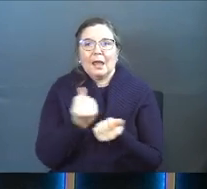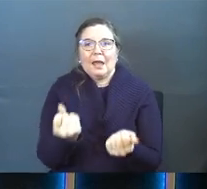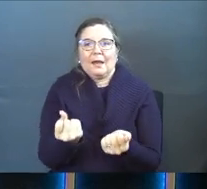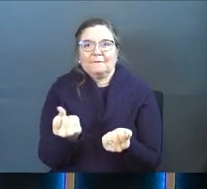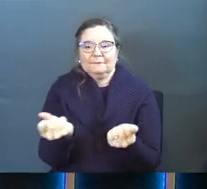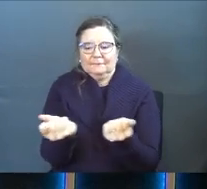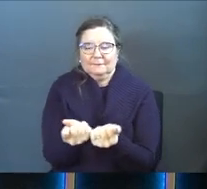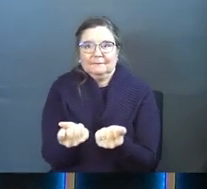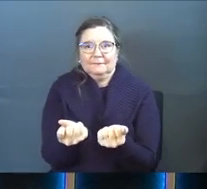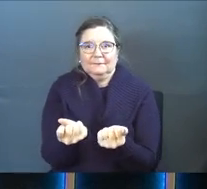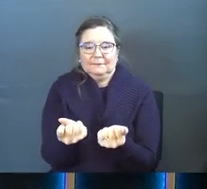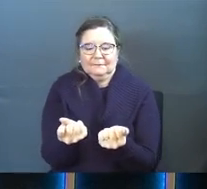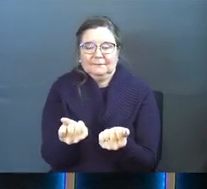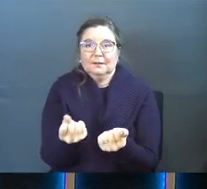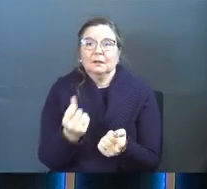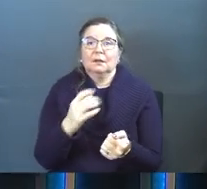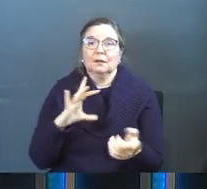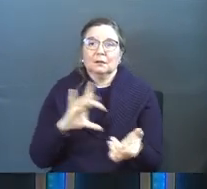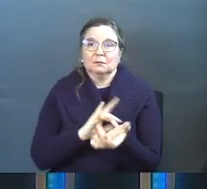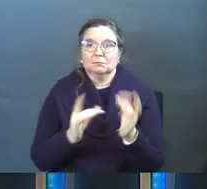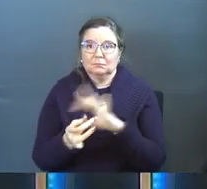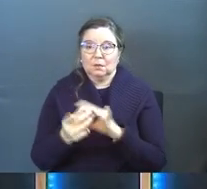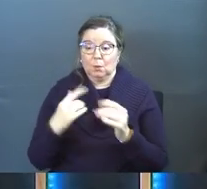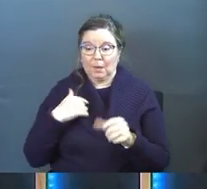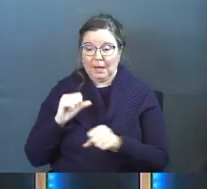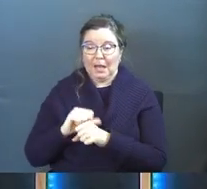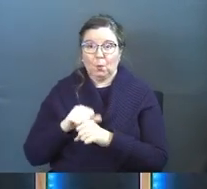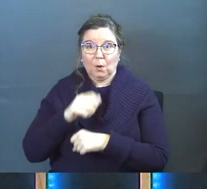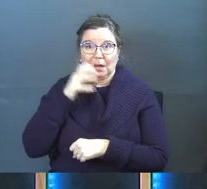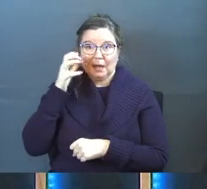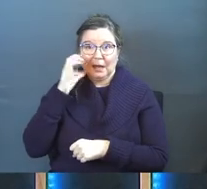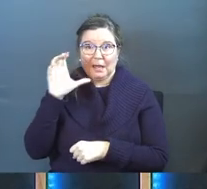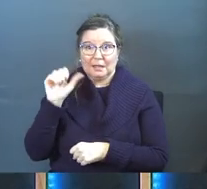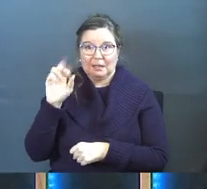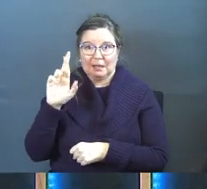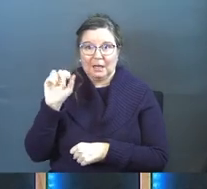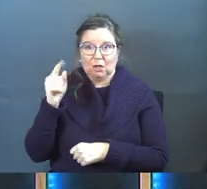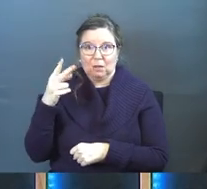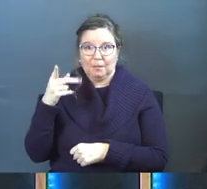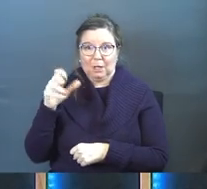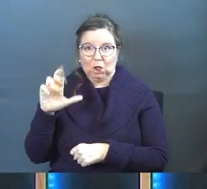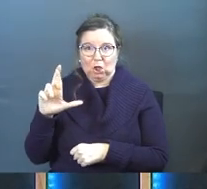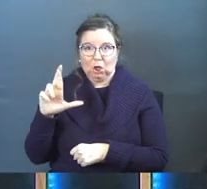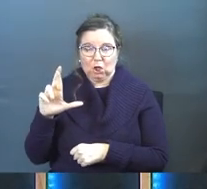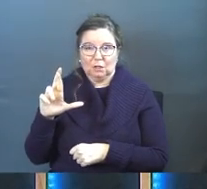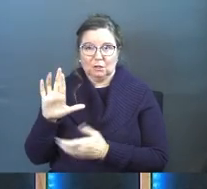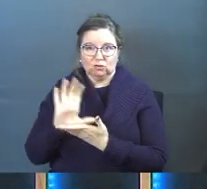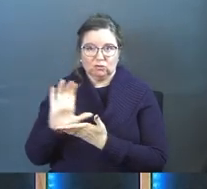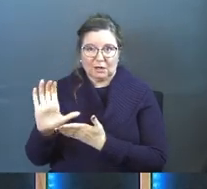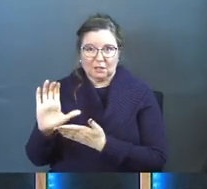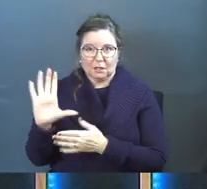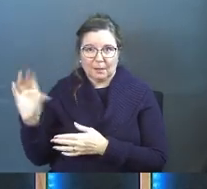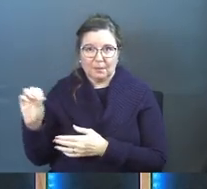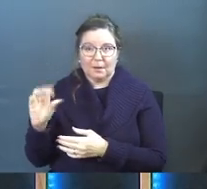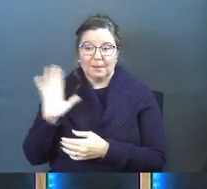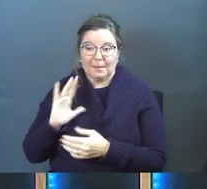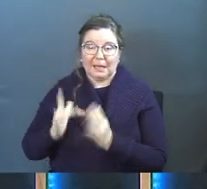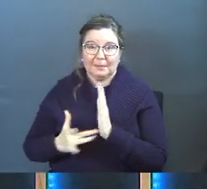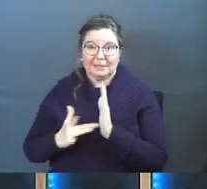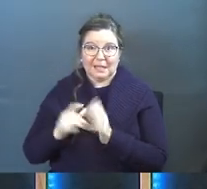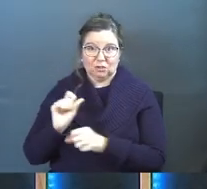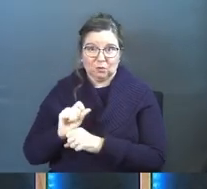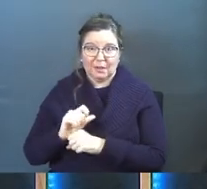Here's the thing. When I worked at Caterpillar back in my technology career, they would give you such great health care, such